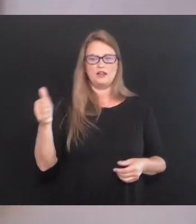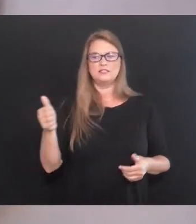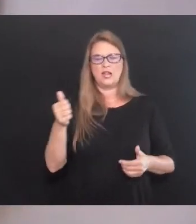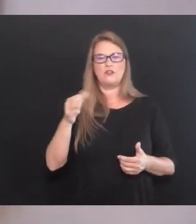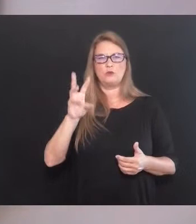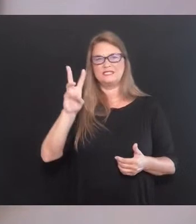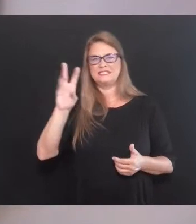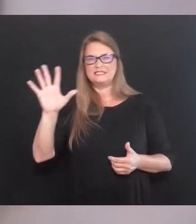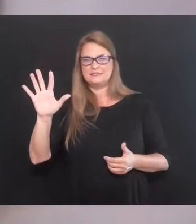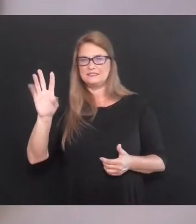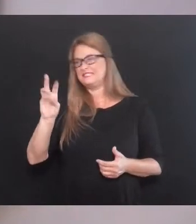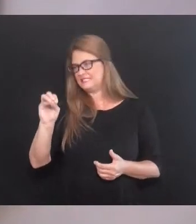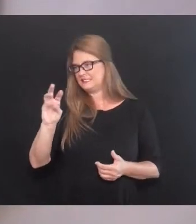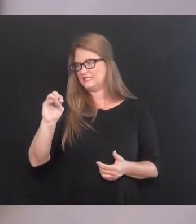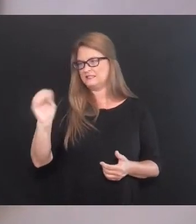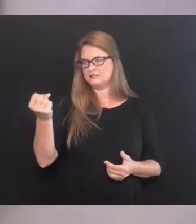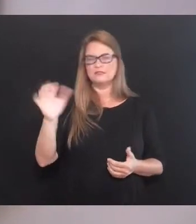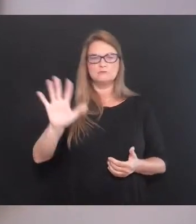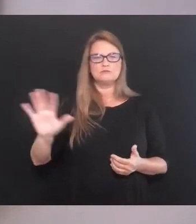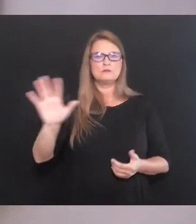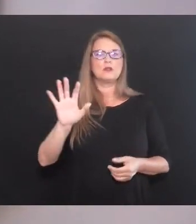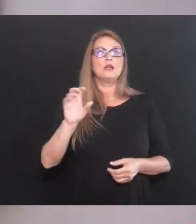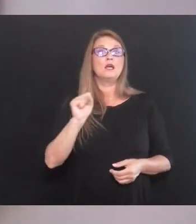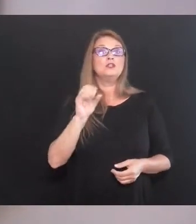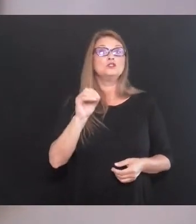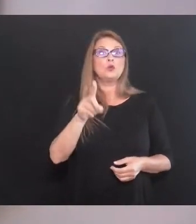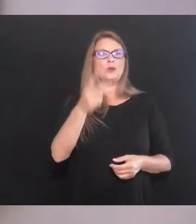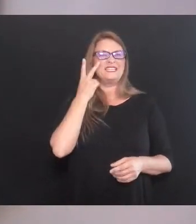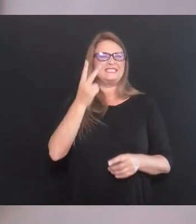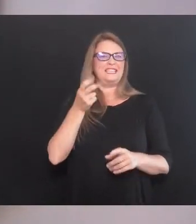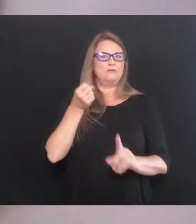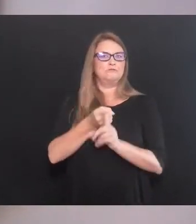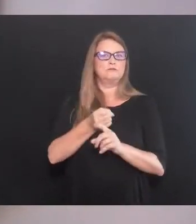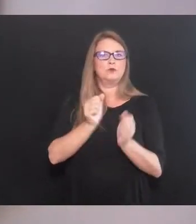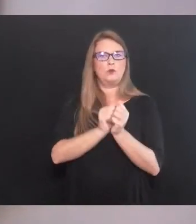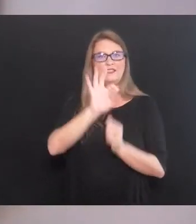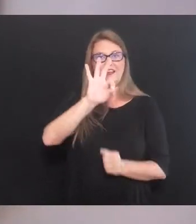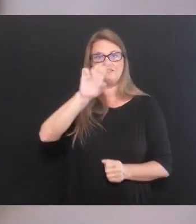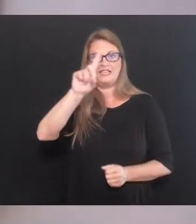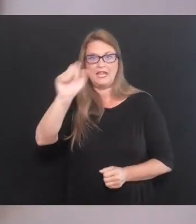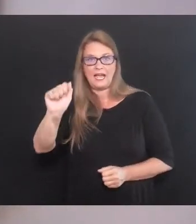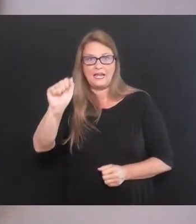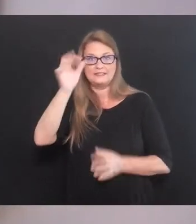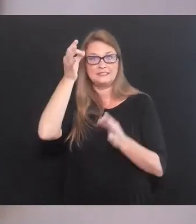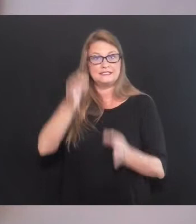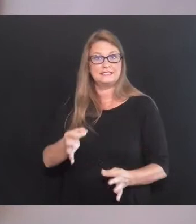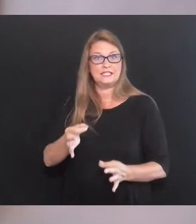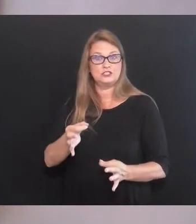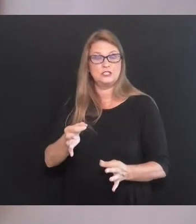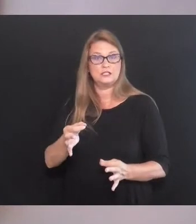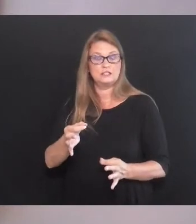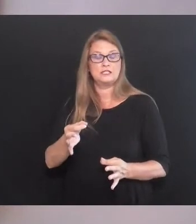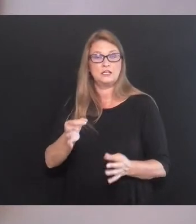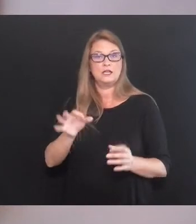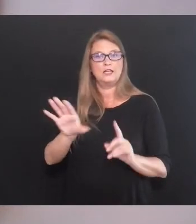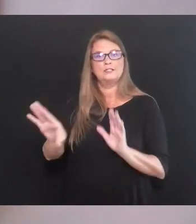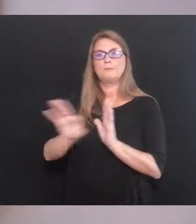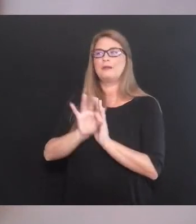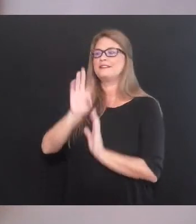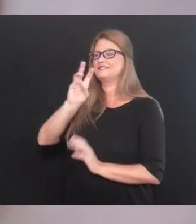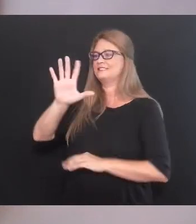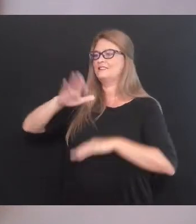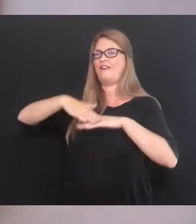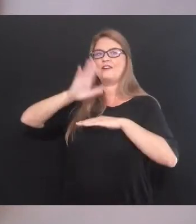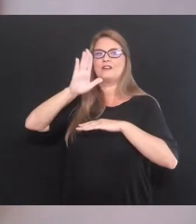problems. So I think that those data influence the FDA's decision to choose the 65 and